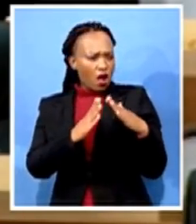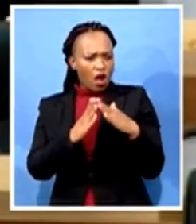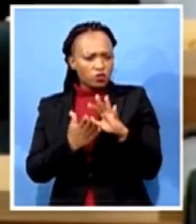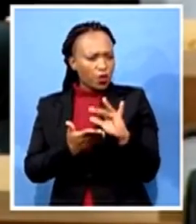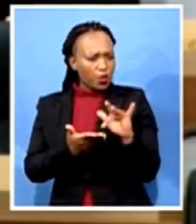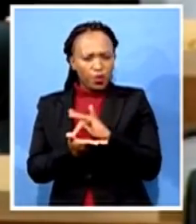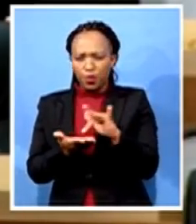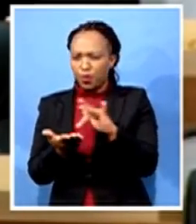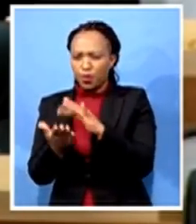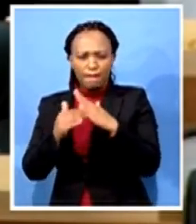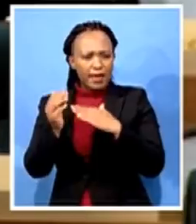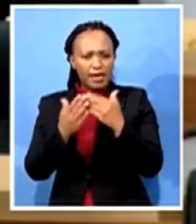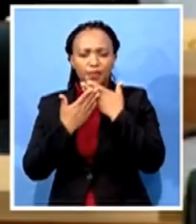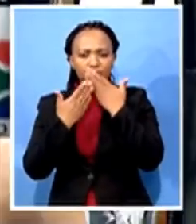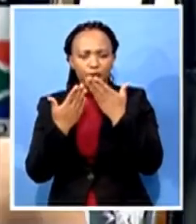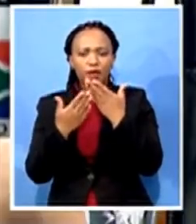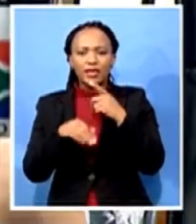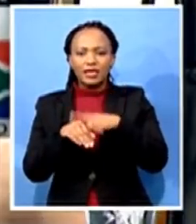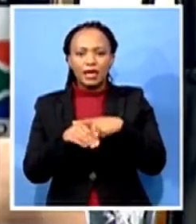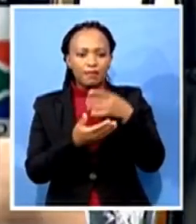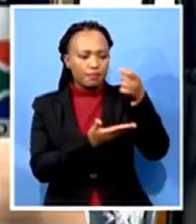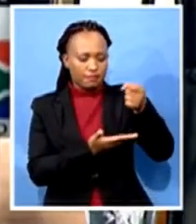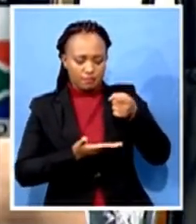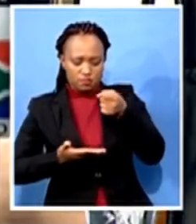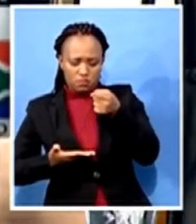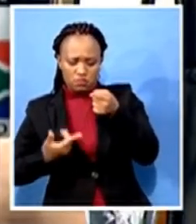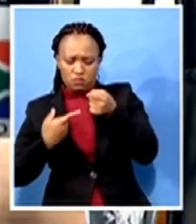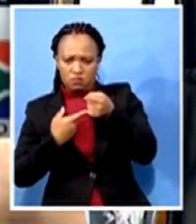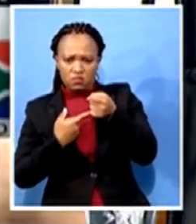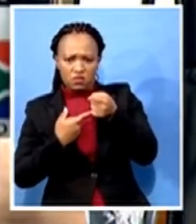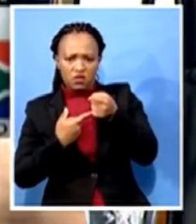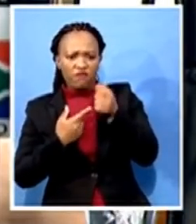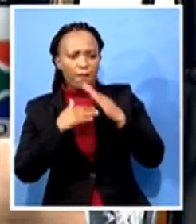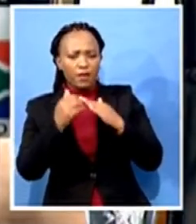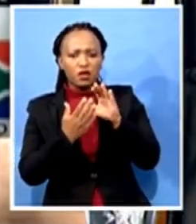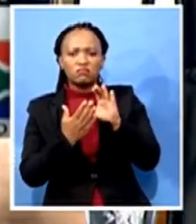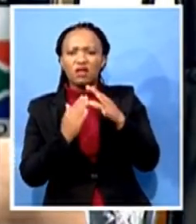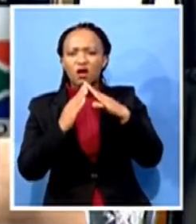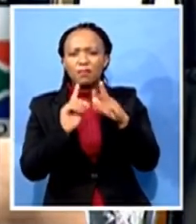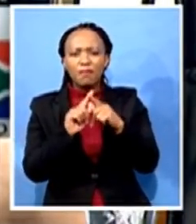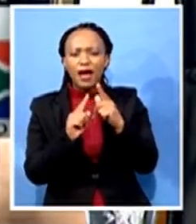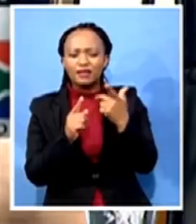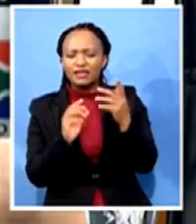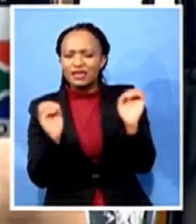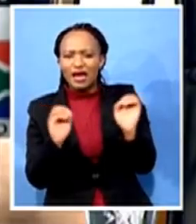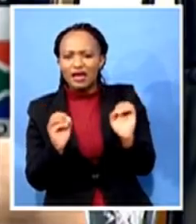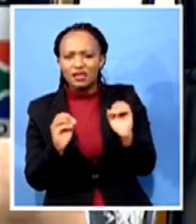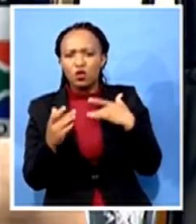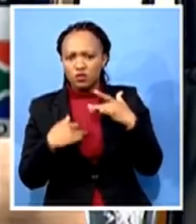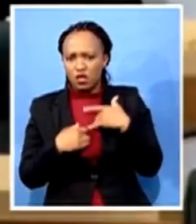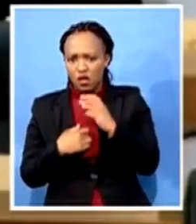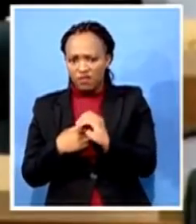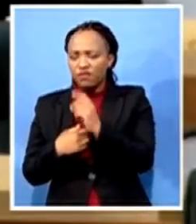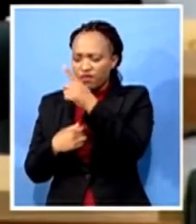allocation that had been granted for that year. That is correct, Chair. Were you